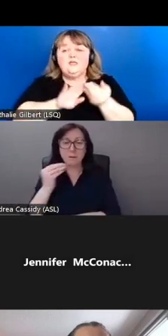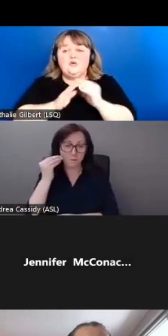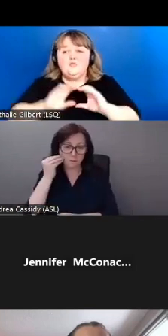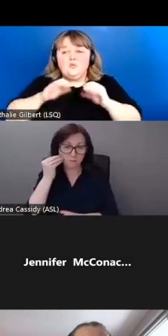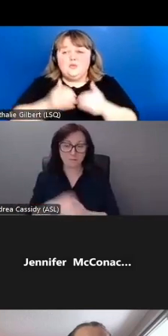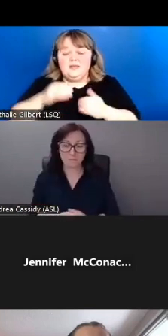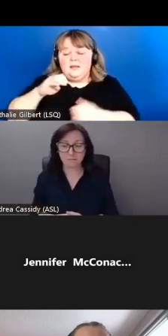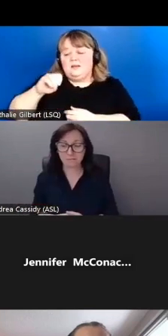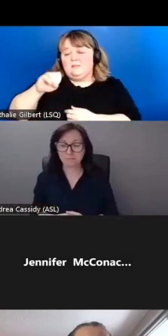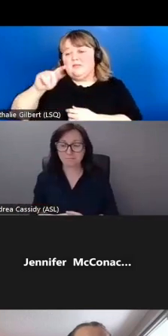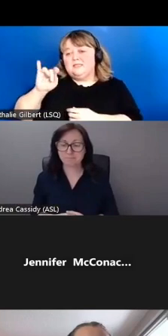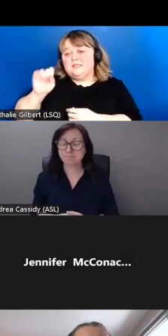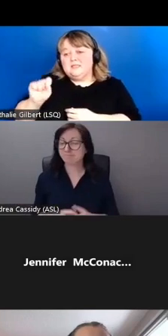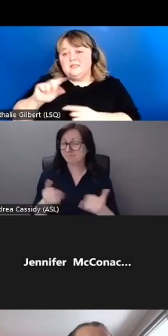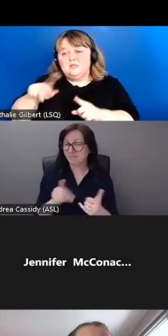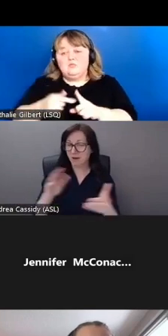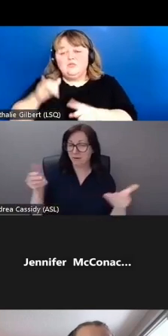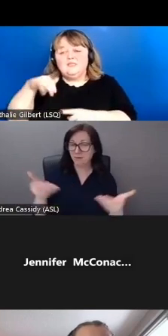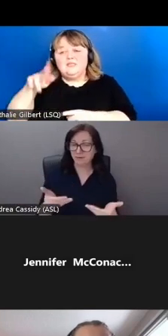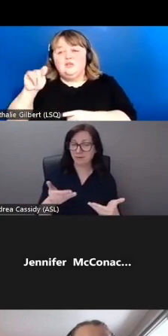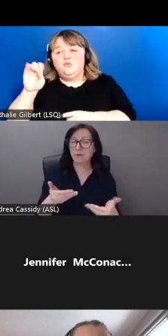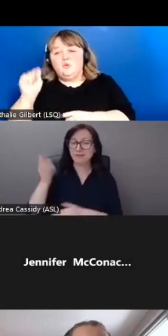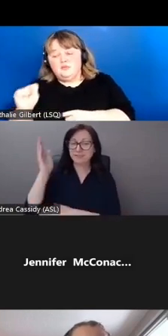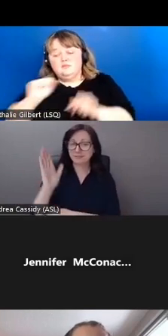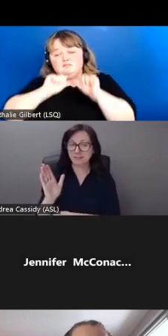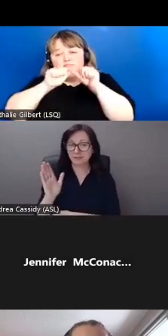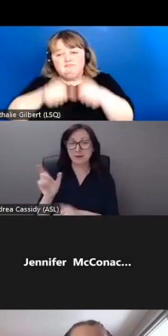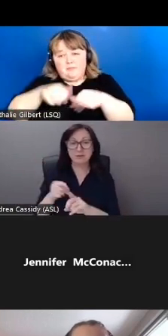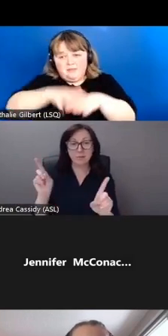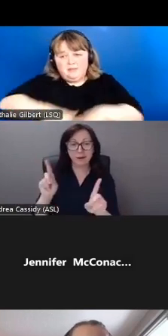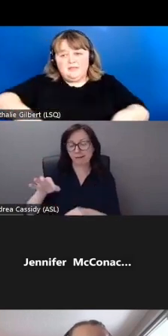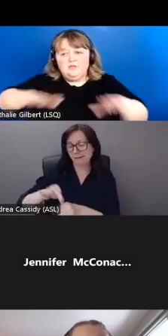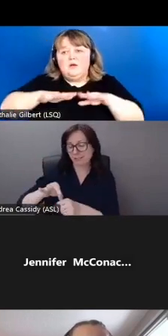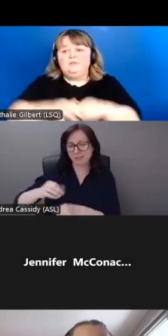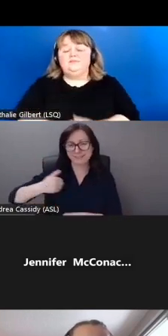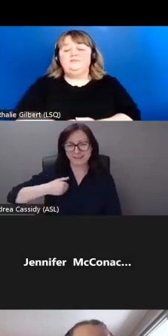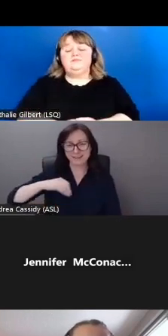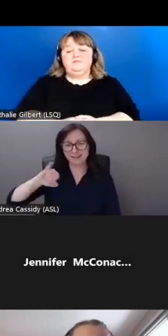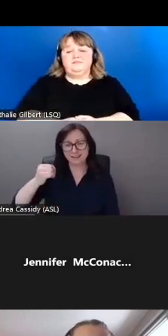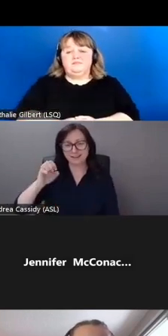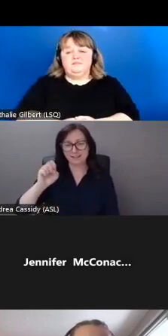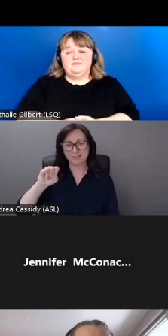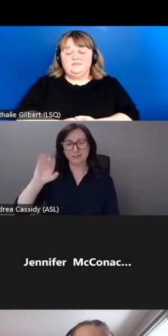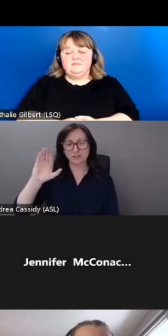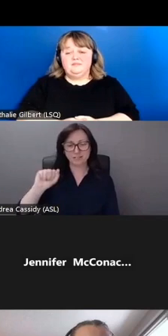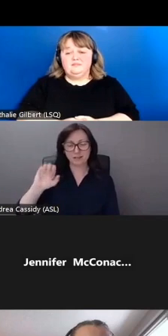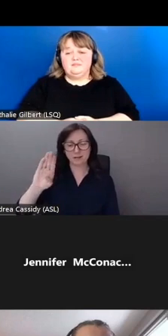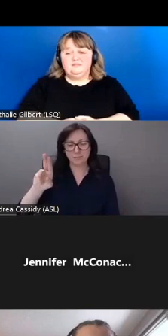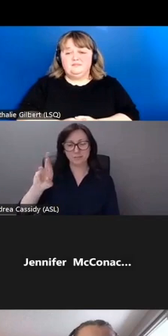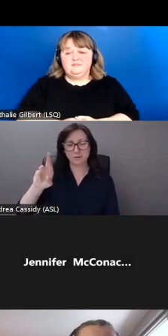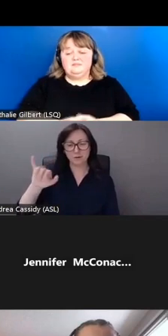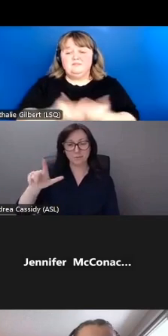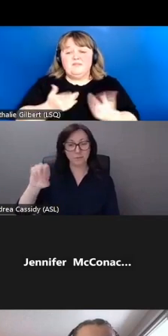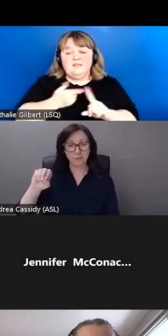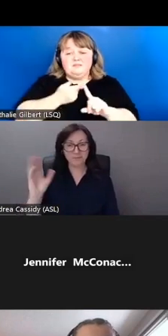I would now like to introduce our guest speaker from Elections Canada, Jessica Brillo. Jessica, over to